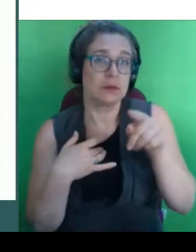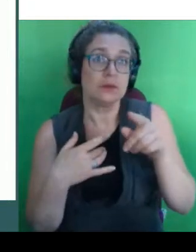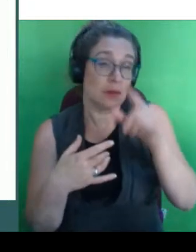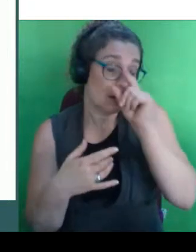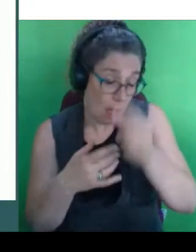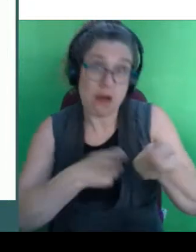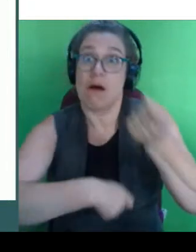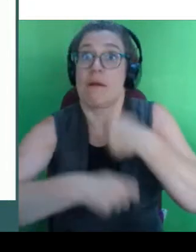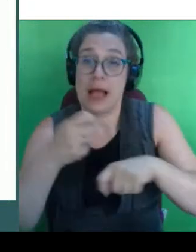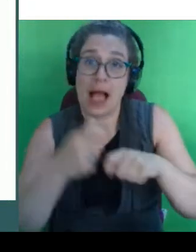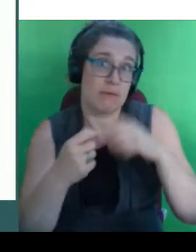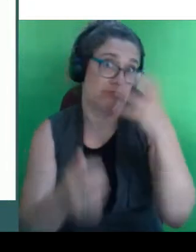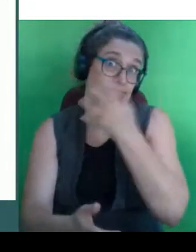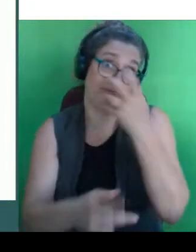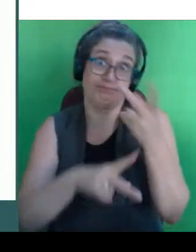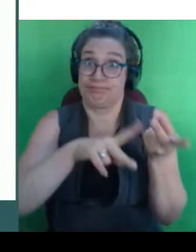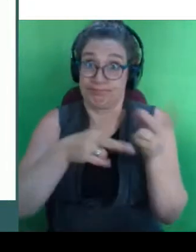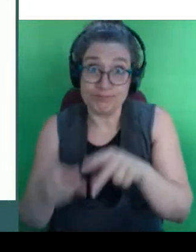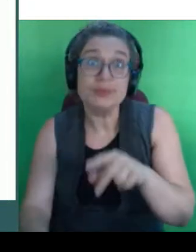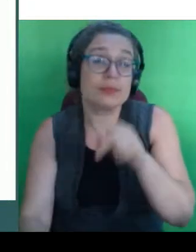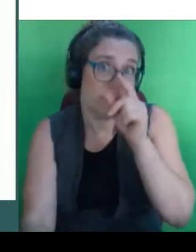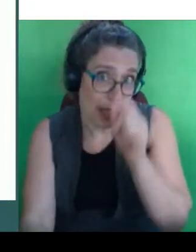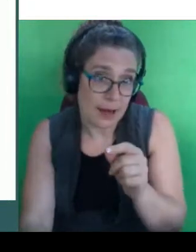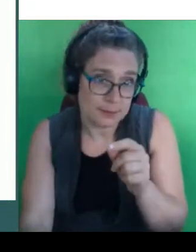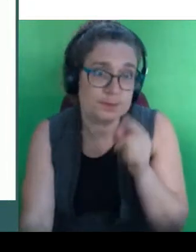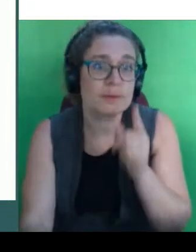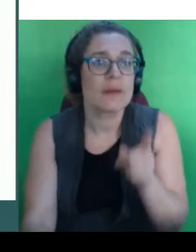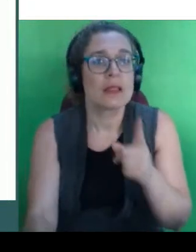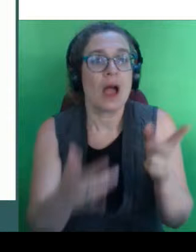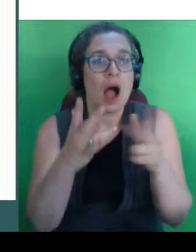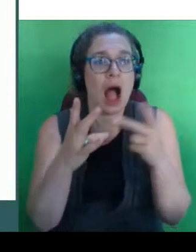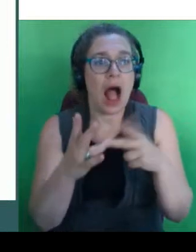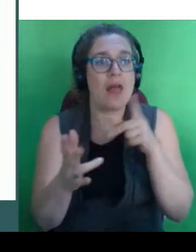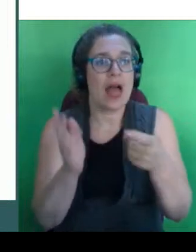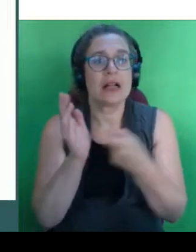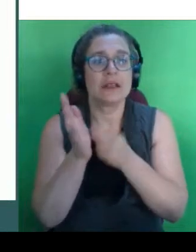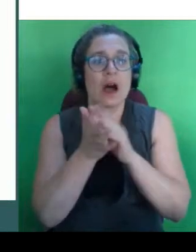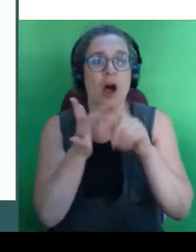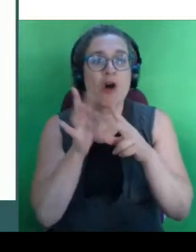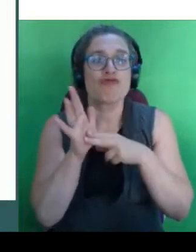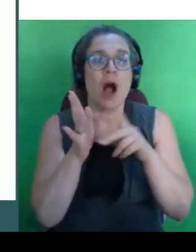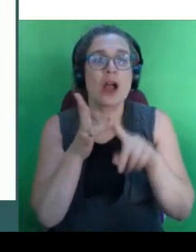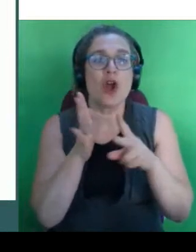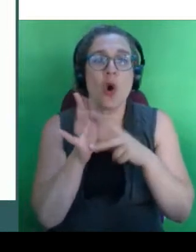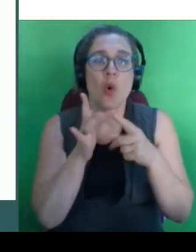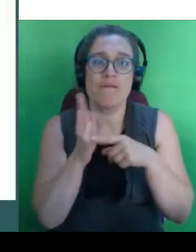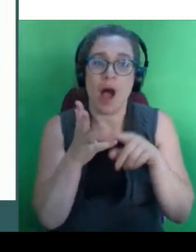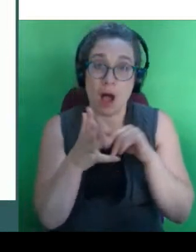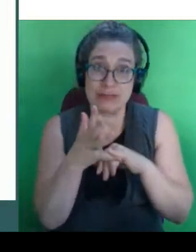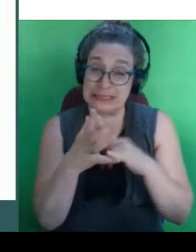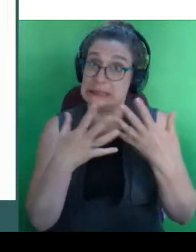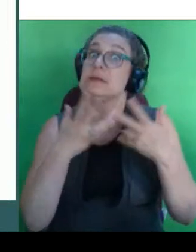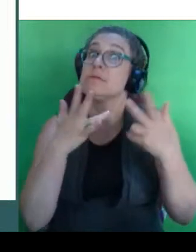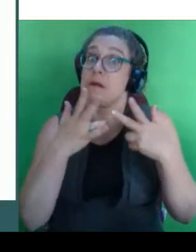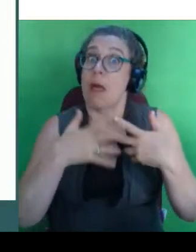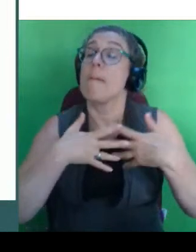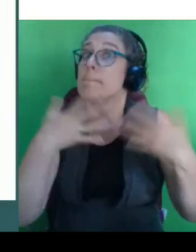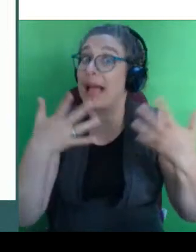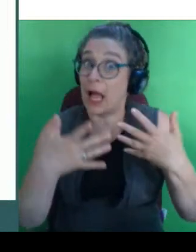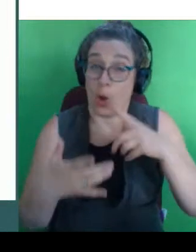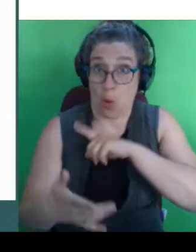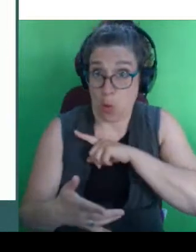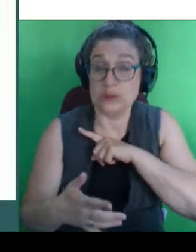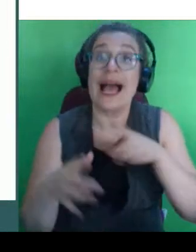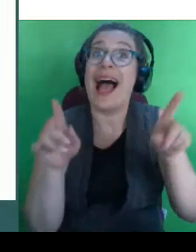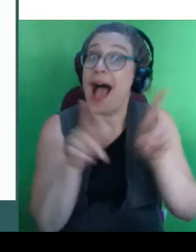Rhinoviruses are the other big trigger. And now we realize that pollution too is a huge problem. And